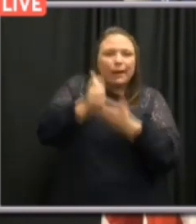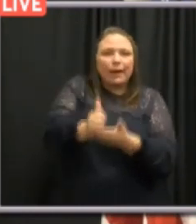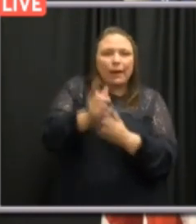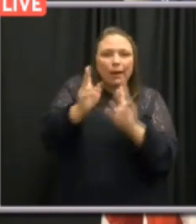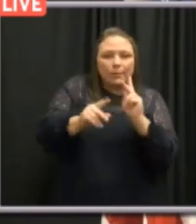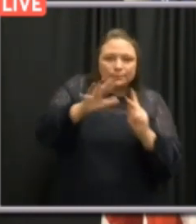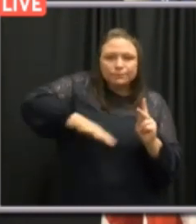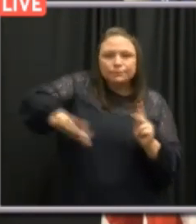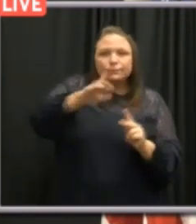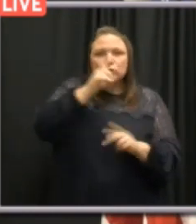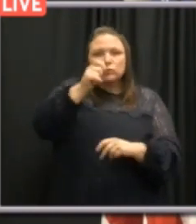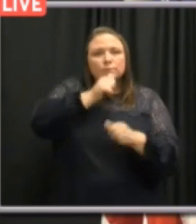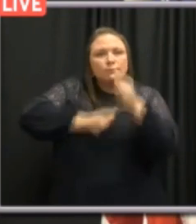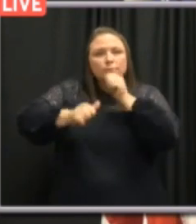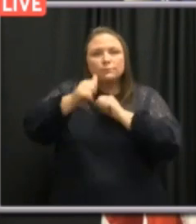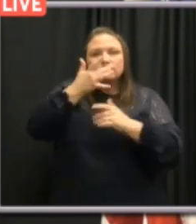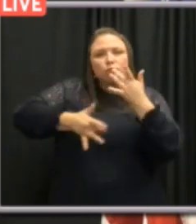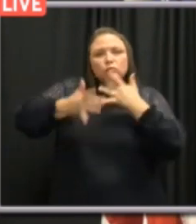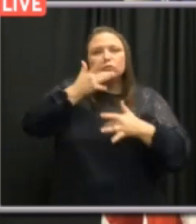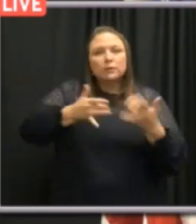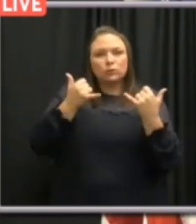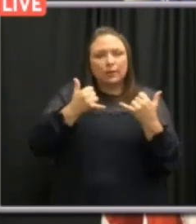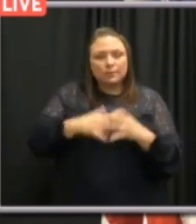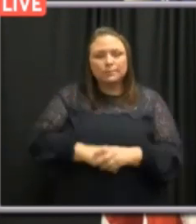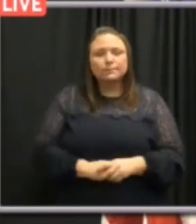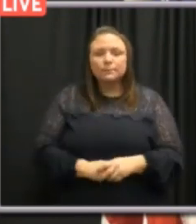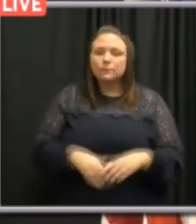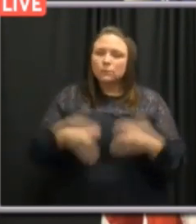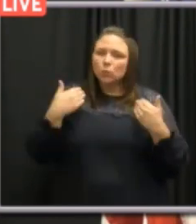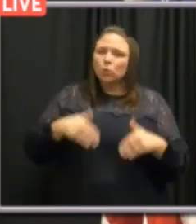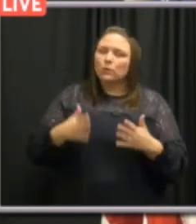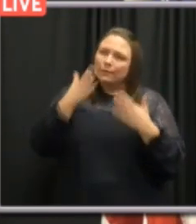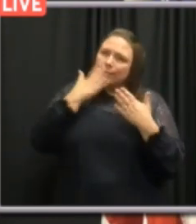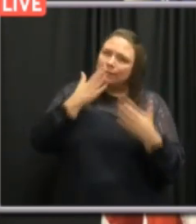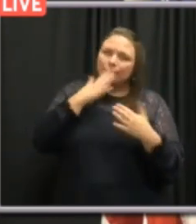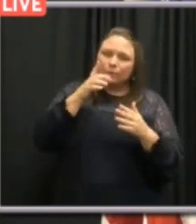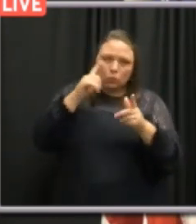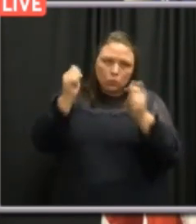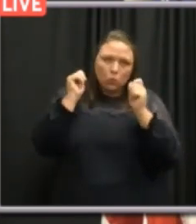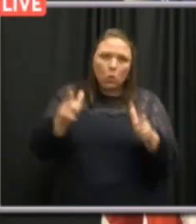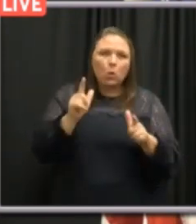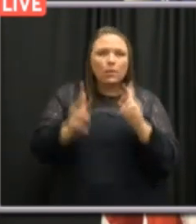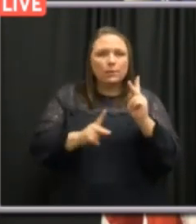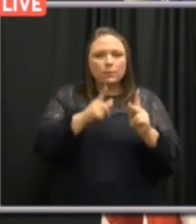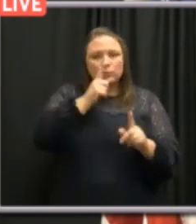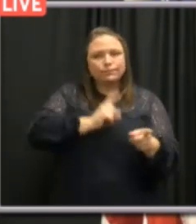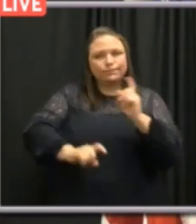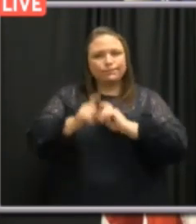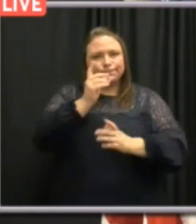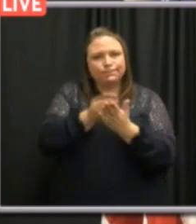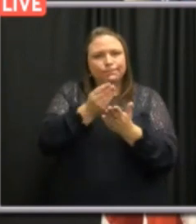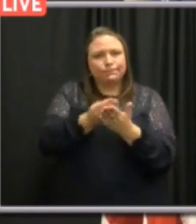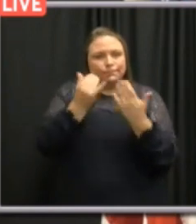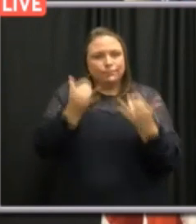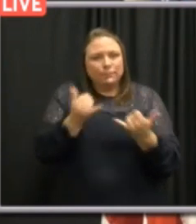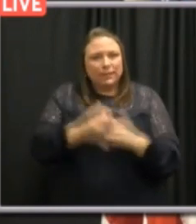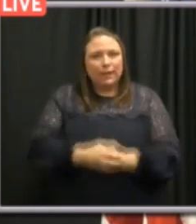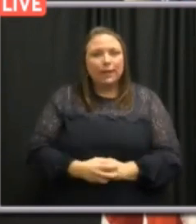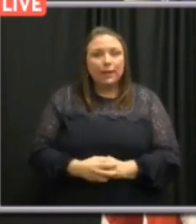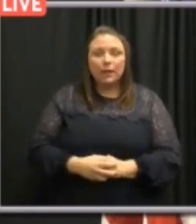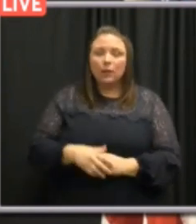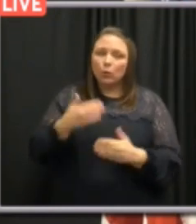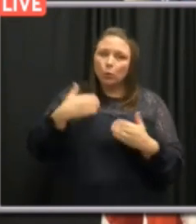in need during this very difficult time. We are extremely grateful for each and every one of these donors. The need